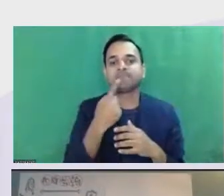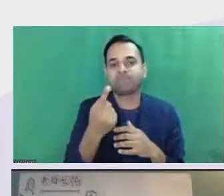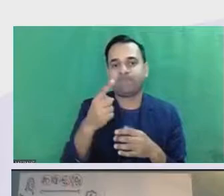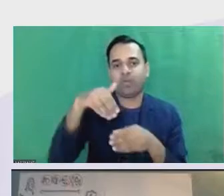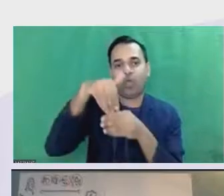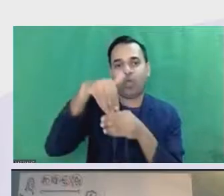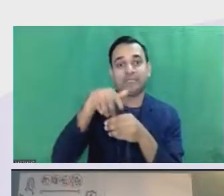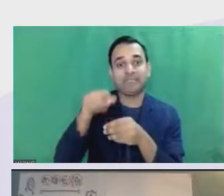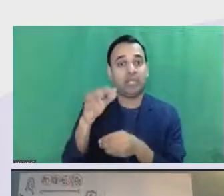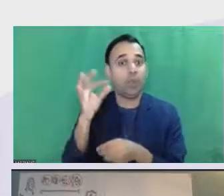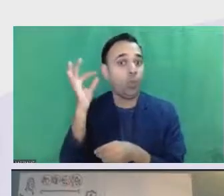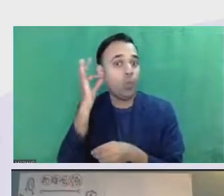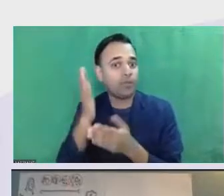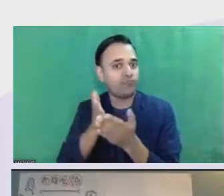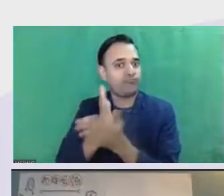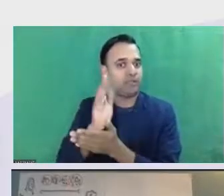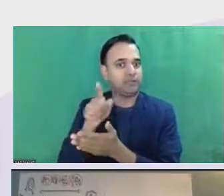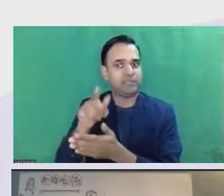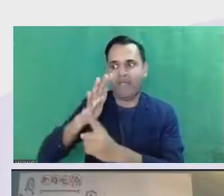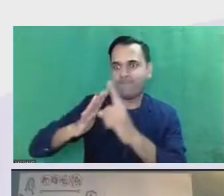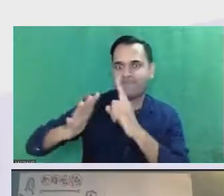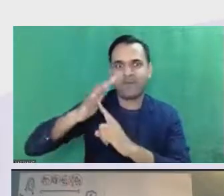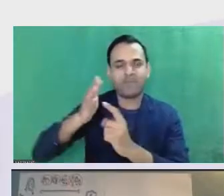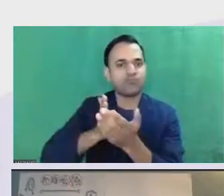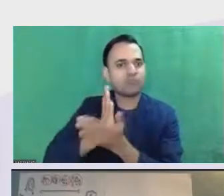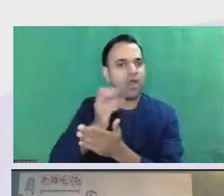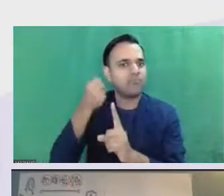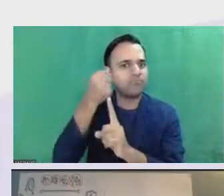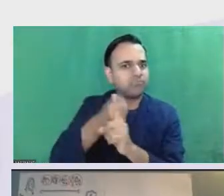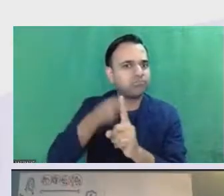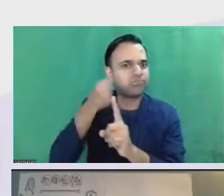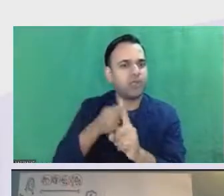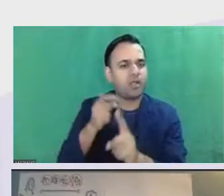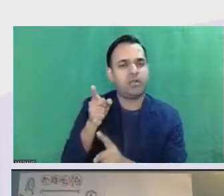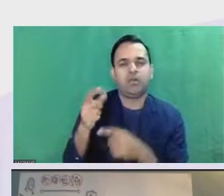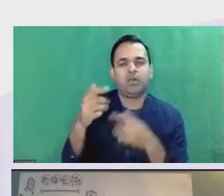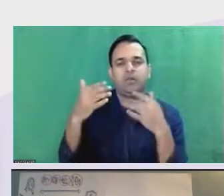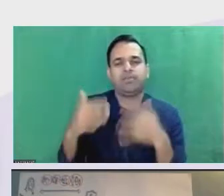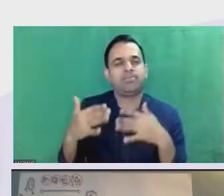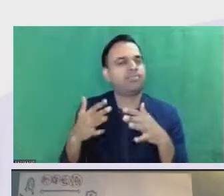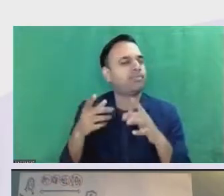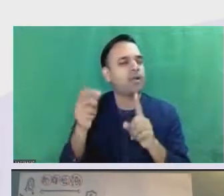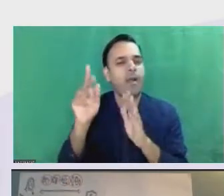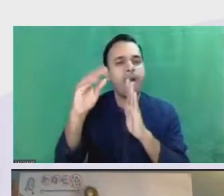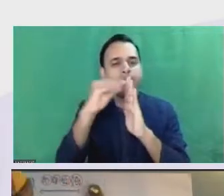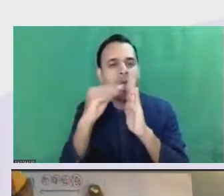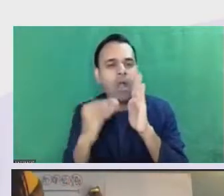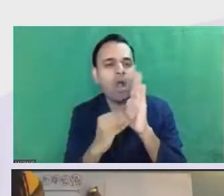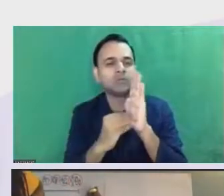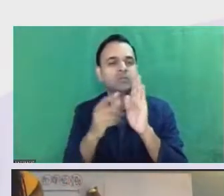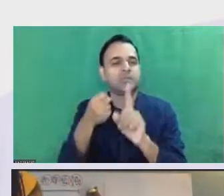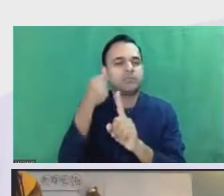advocate. She also works on policy advocacy and research on the intersection of gender equality and women and girls' rights